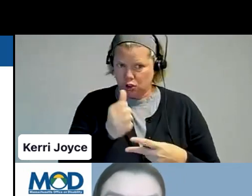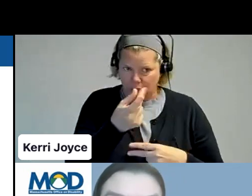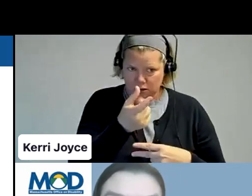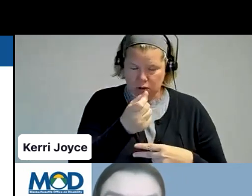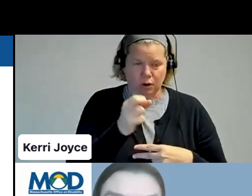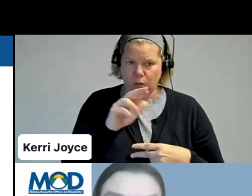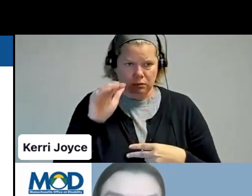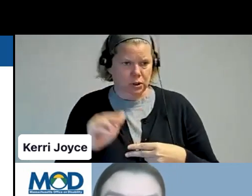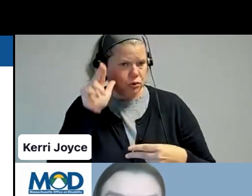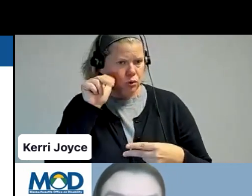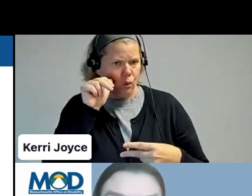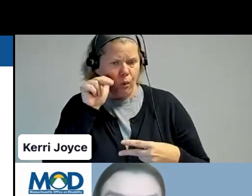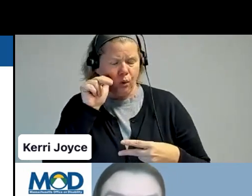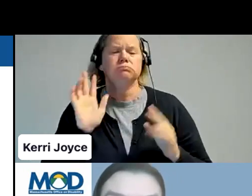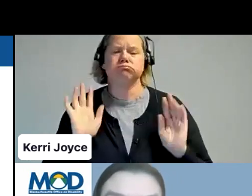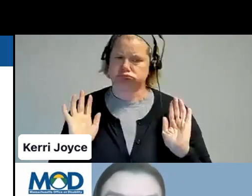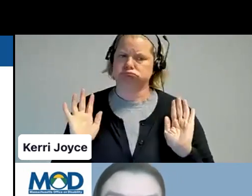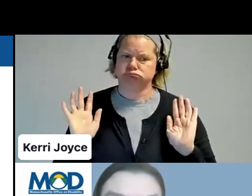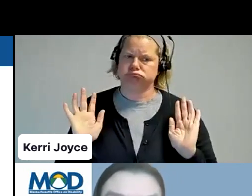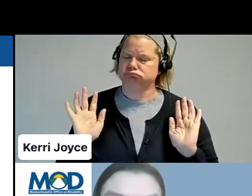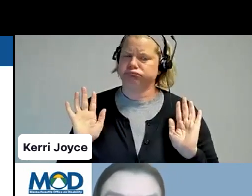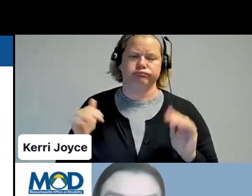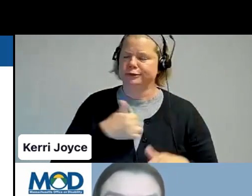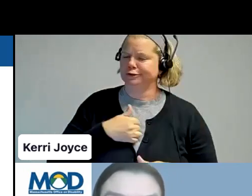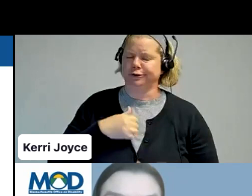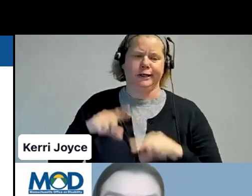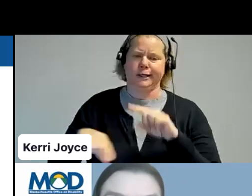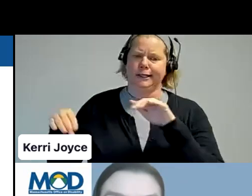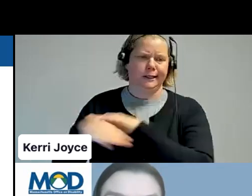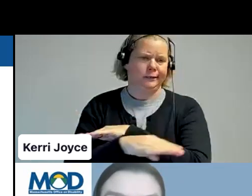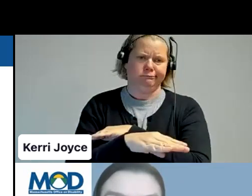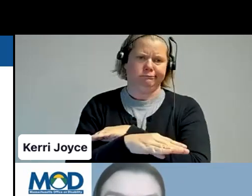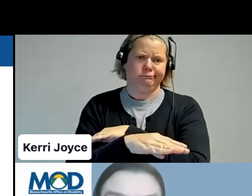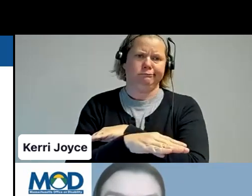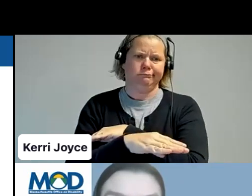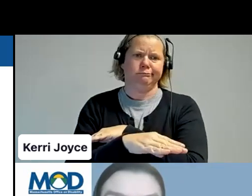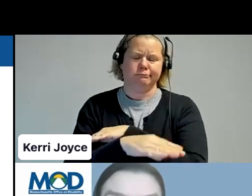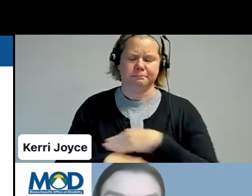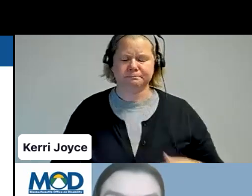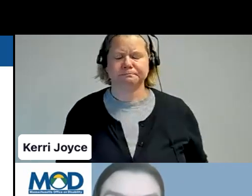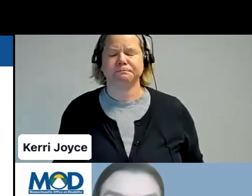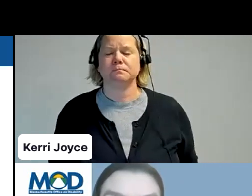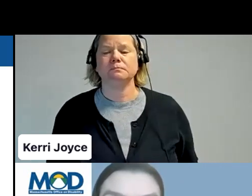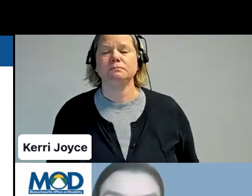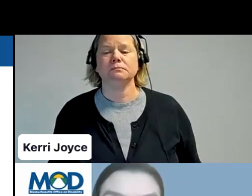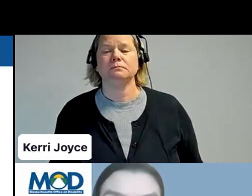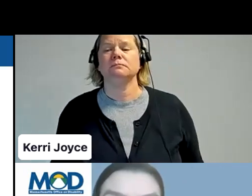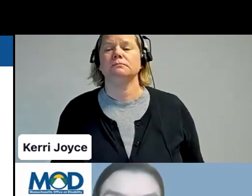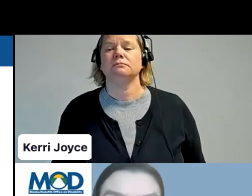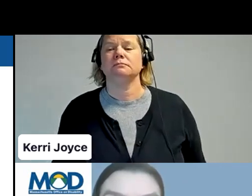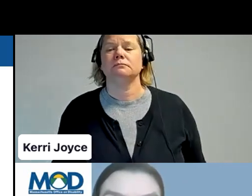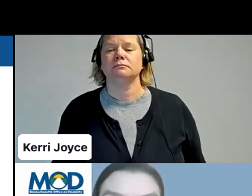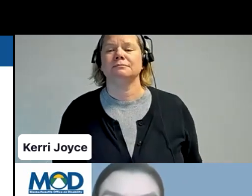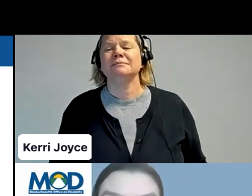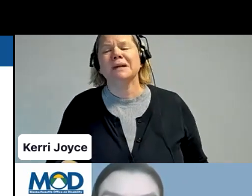animal, you can confidently go ahead and deny it access if you don't allow animals. We'll of course want to